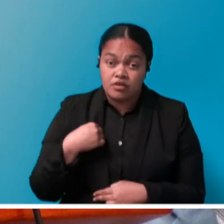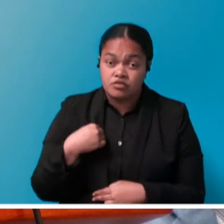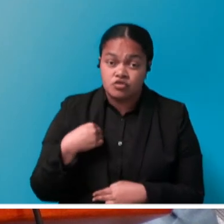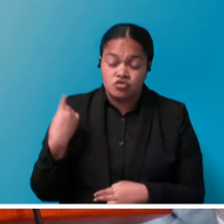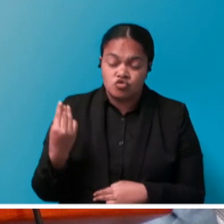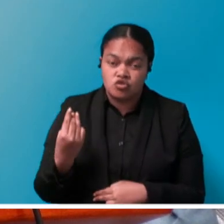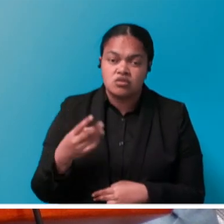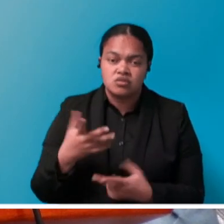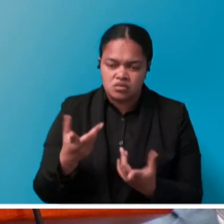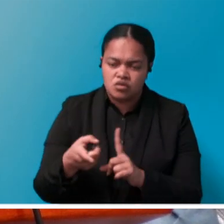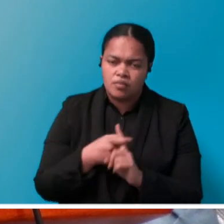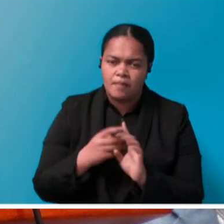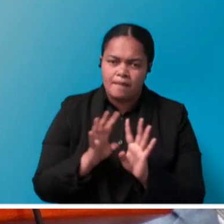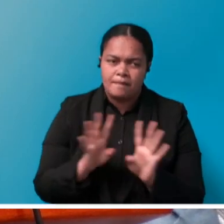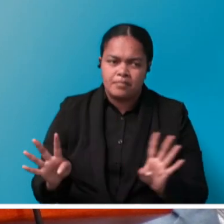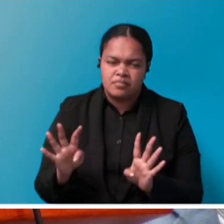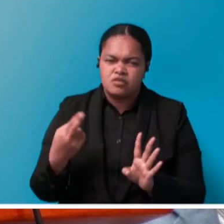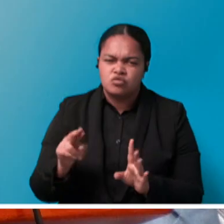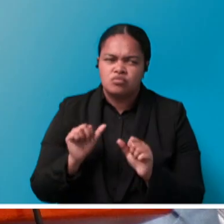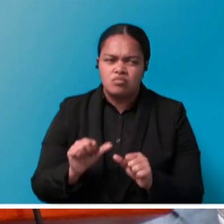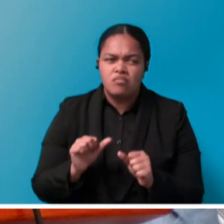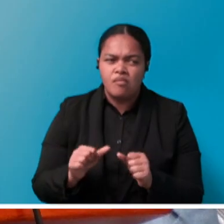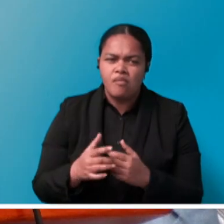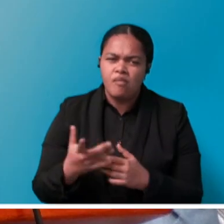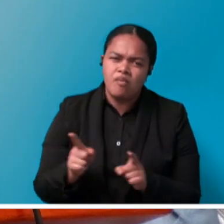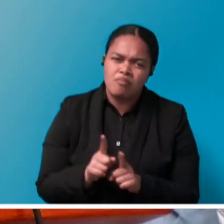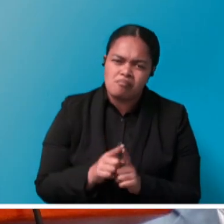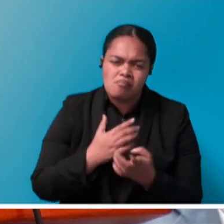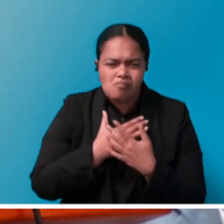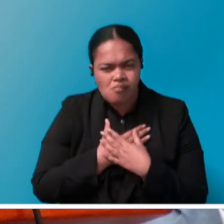adoption panel to secure safe, loving homes for our children.